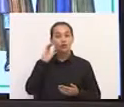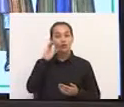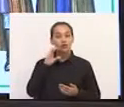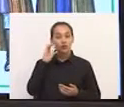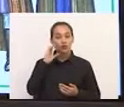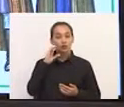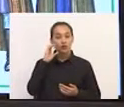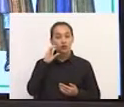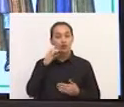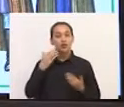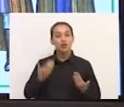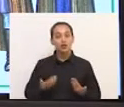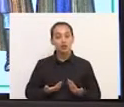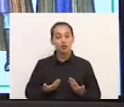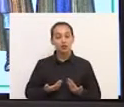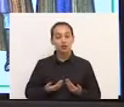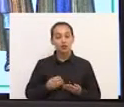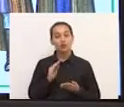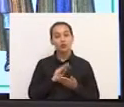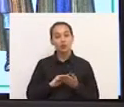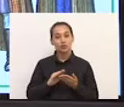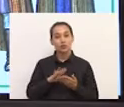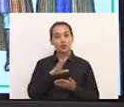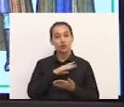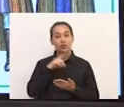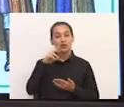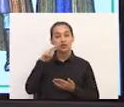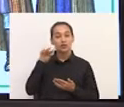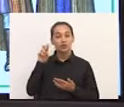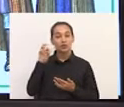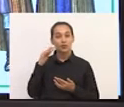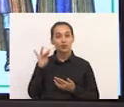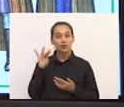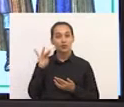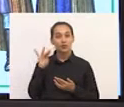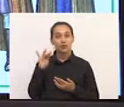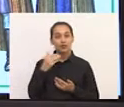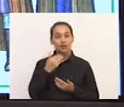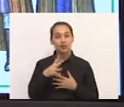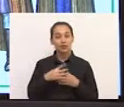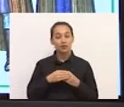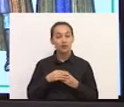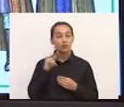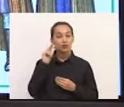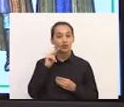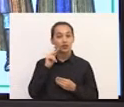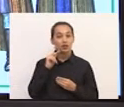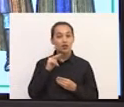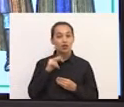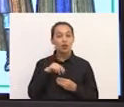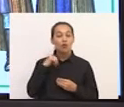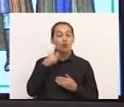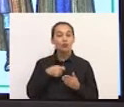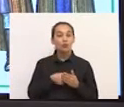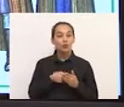o'zbeklar tirikchiligi tarzi aks ettirilgan. Eliboy deganda biz sizlar bilan o'rgangan edik, chorvadorlarni tushunar